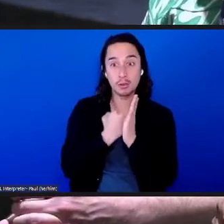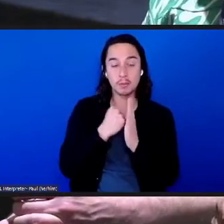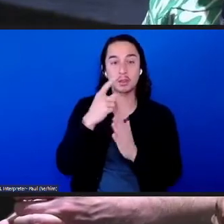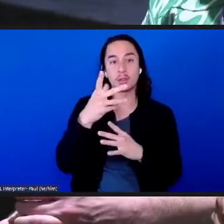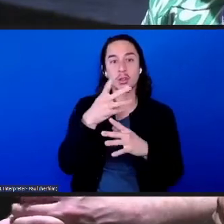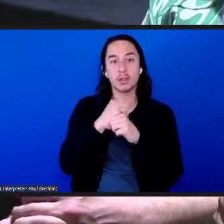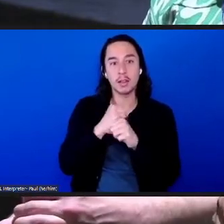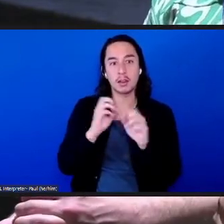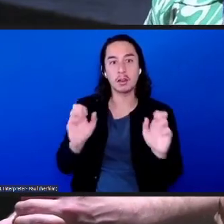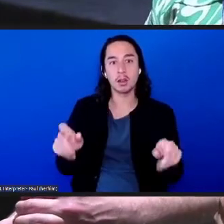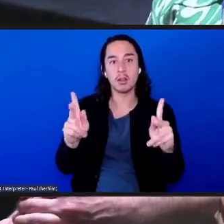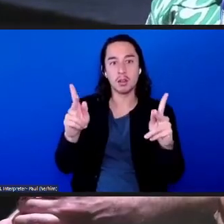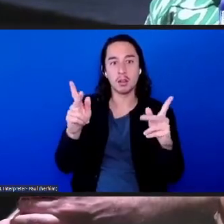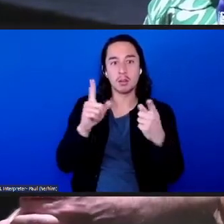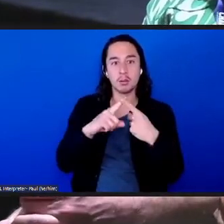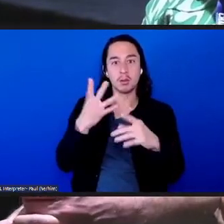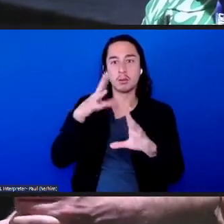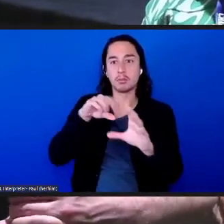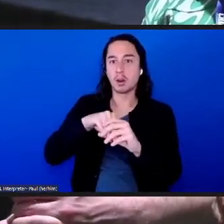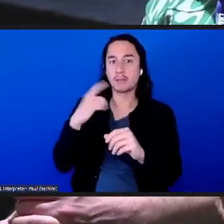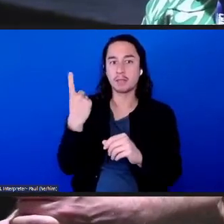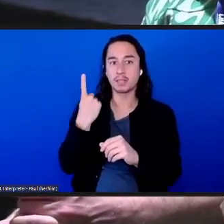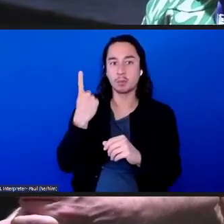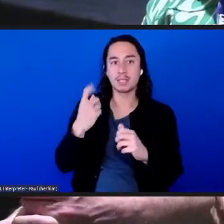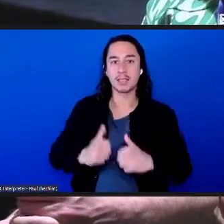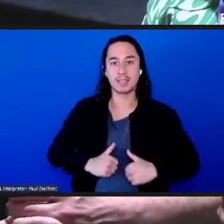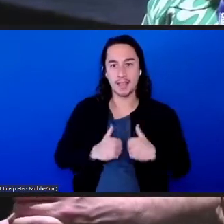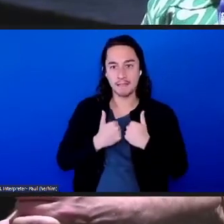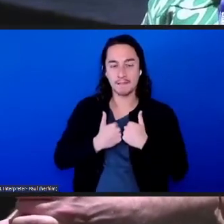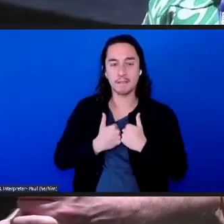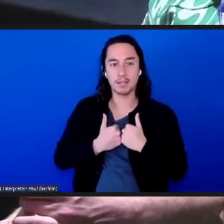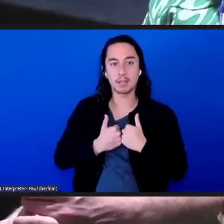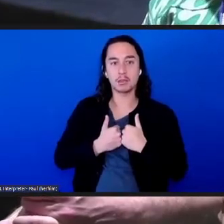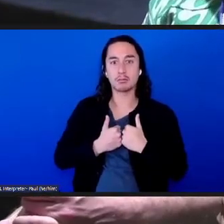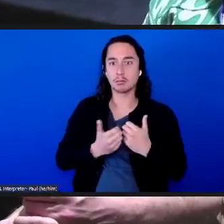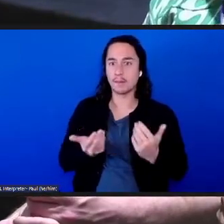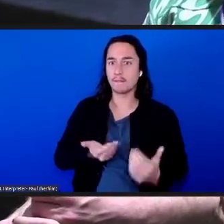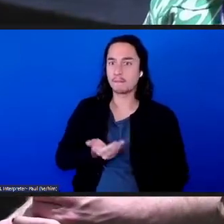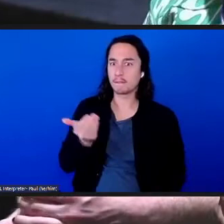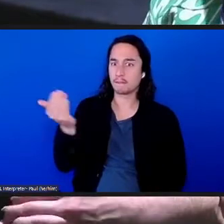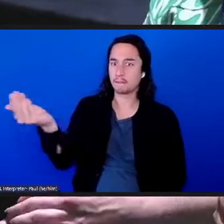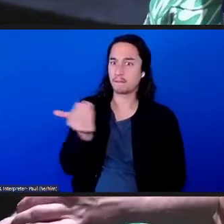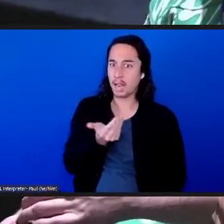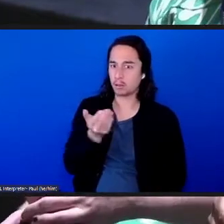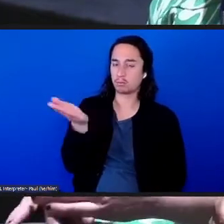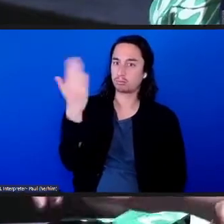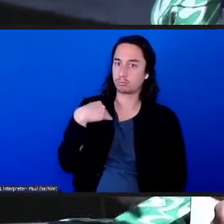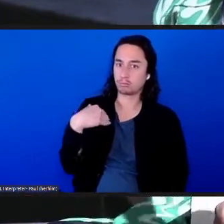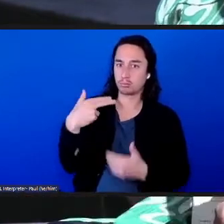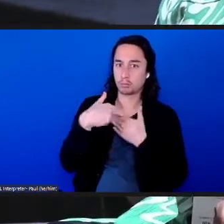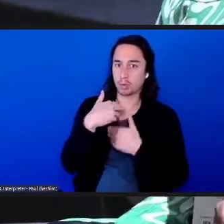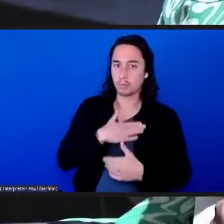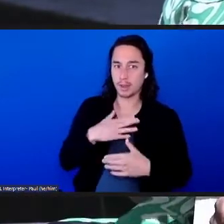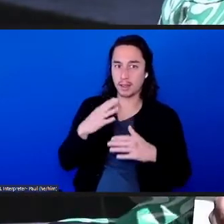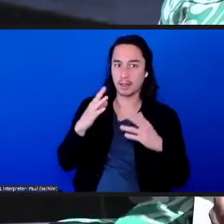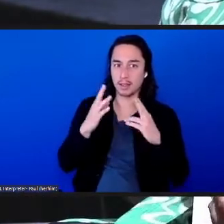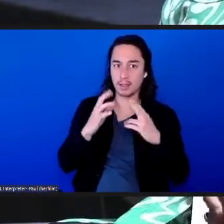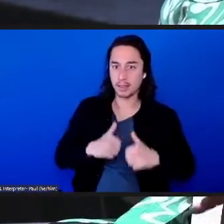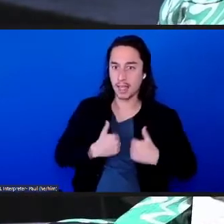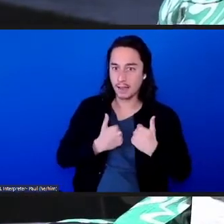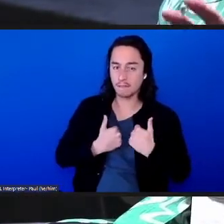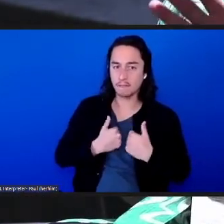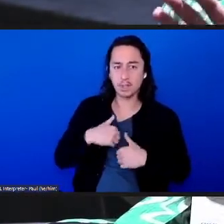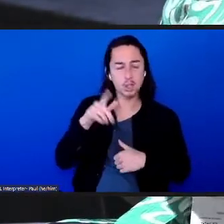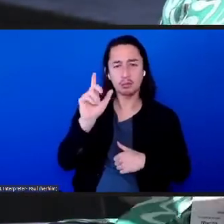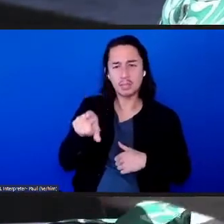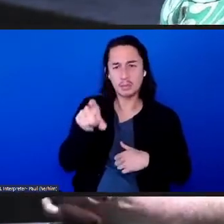chance to be a part of somebody's life. They're inviting you into their life. You need to honor that. And